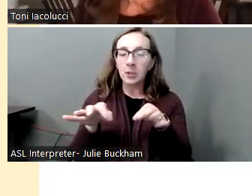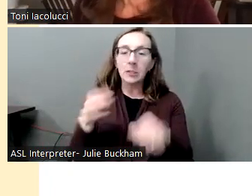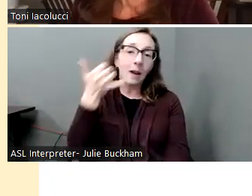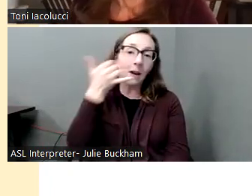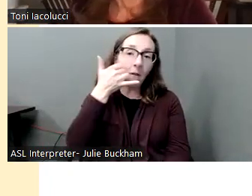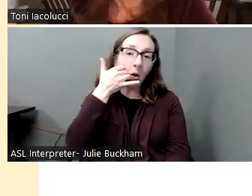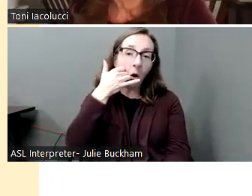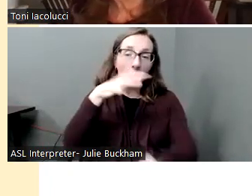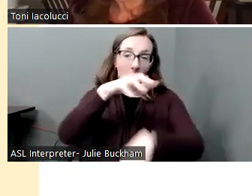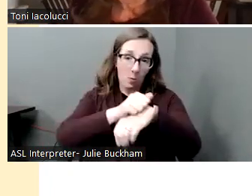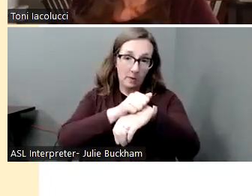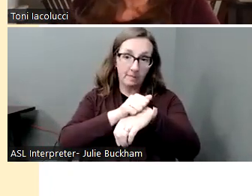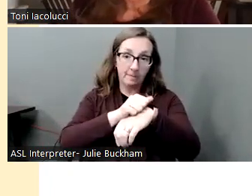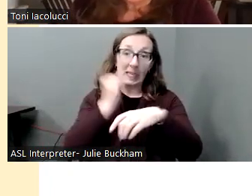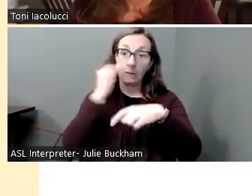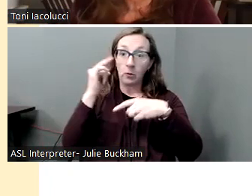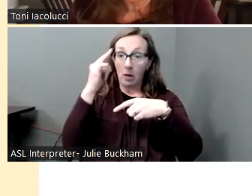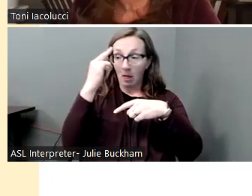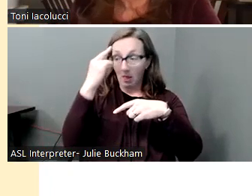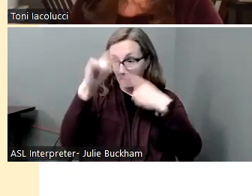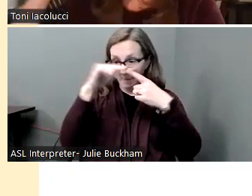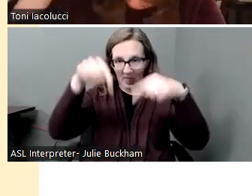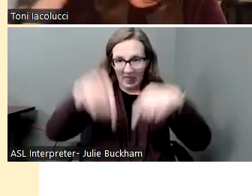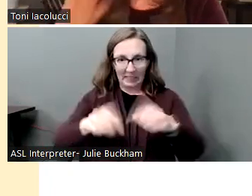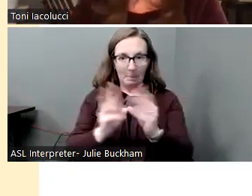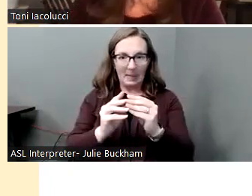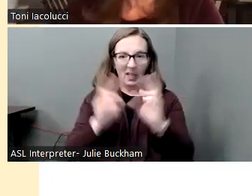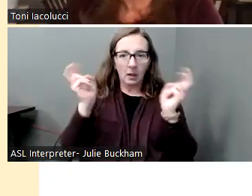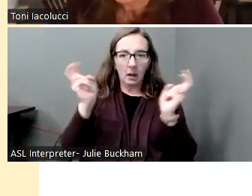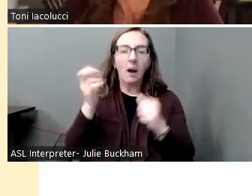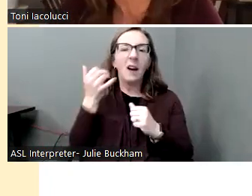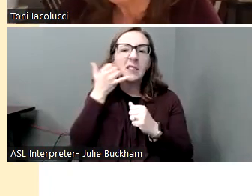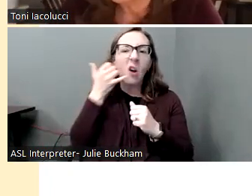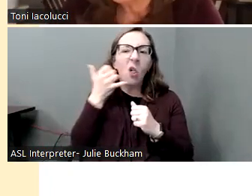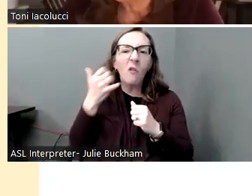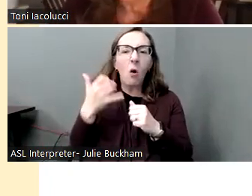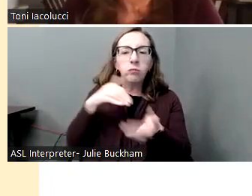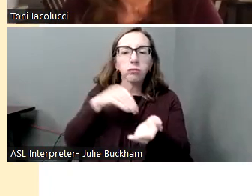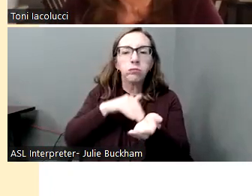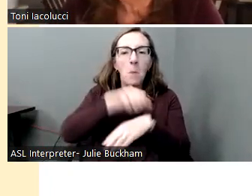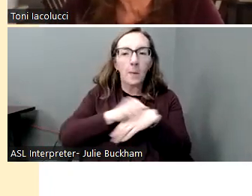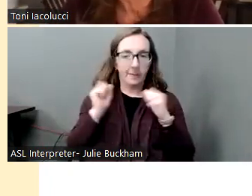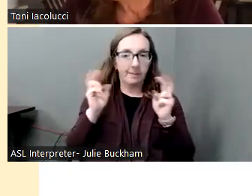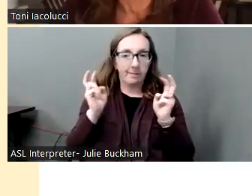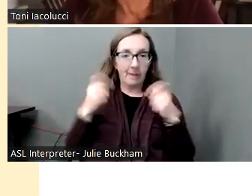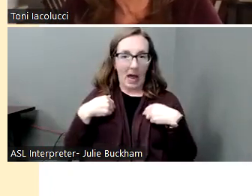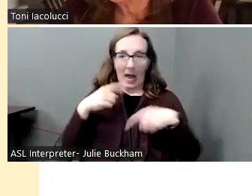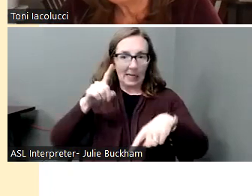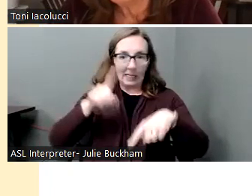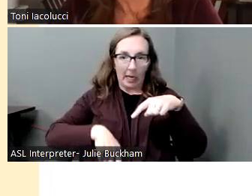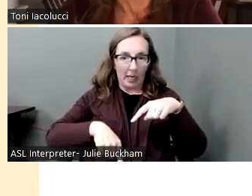If you think of this meeting as a telehealth appointment, I could not do this appointment, and neither